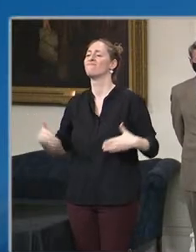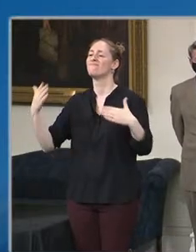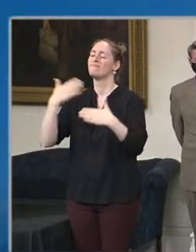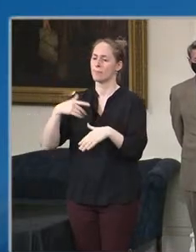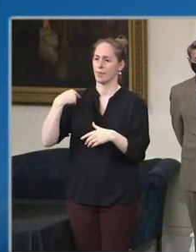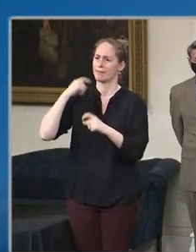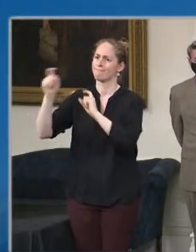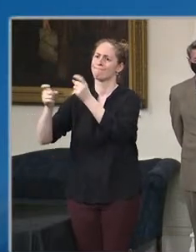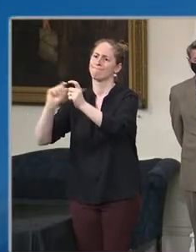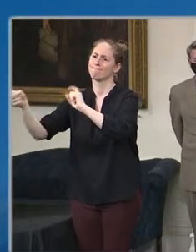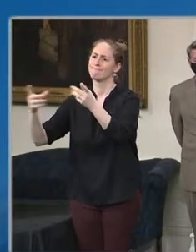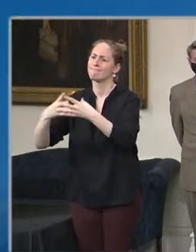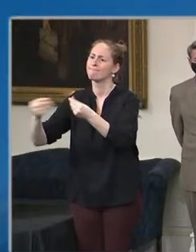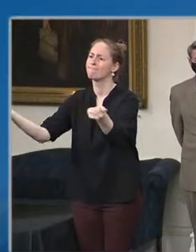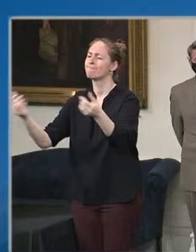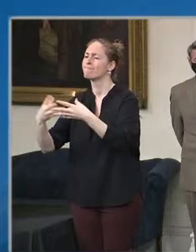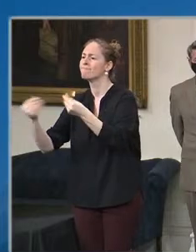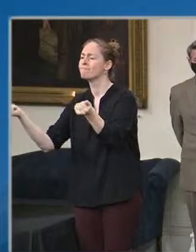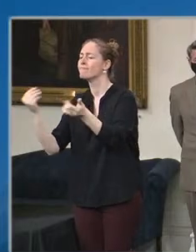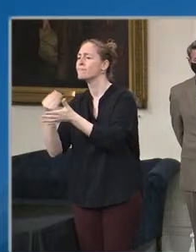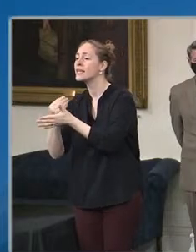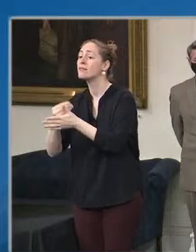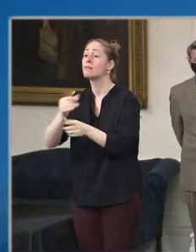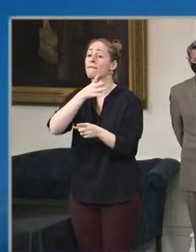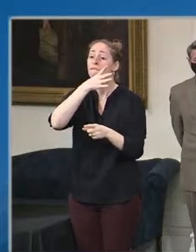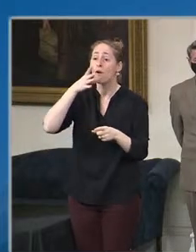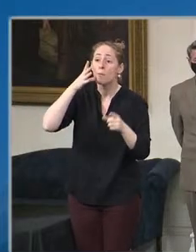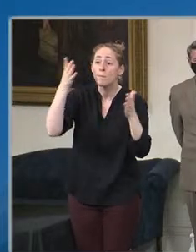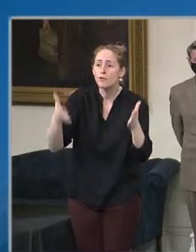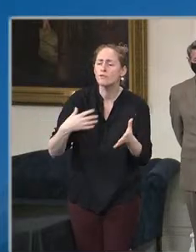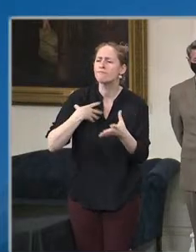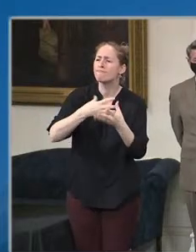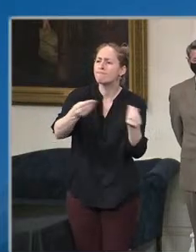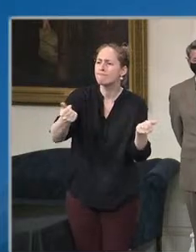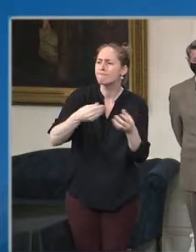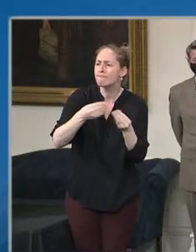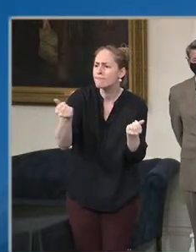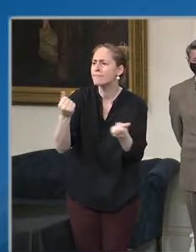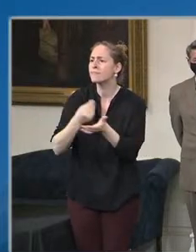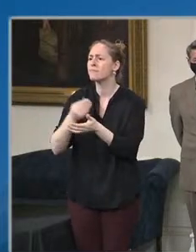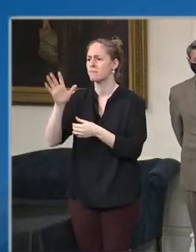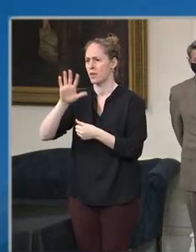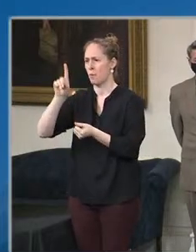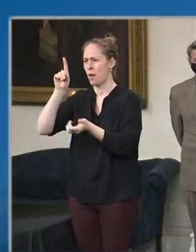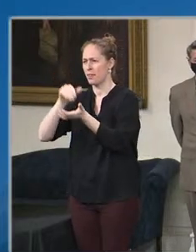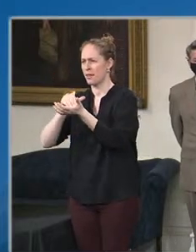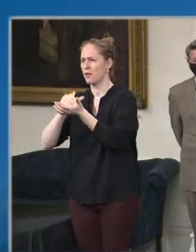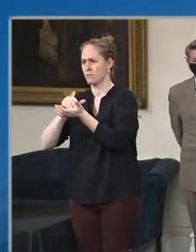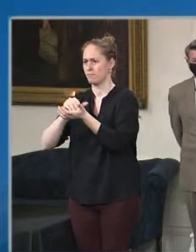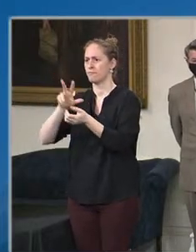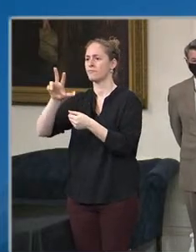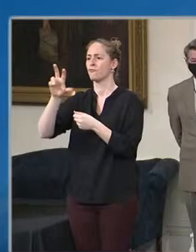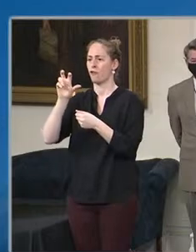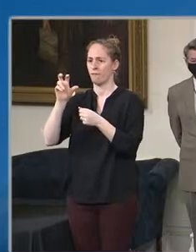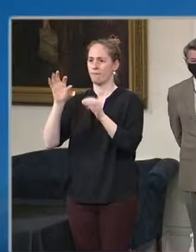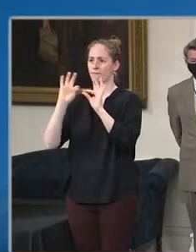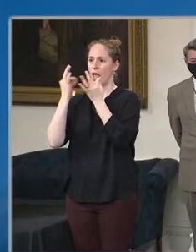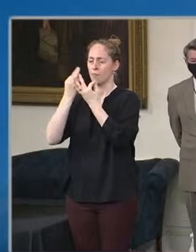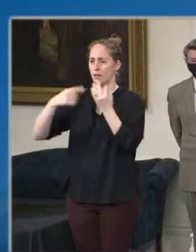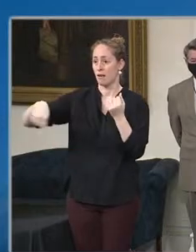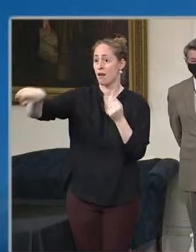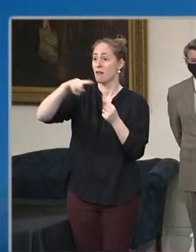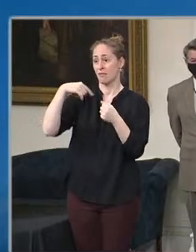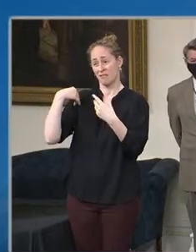Farmer COVID Relief Program to more than 1,300 Maryland farm families. While we continue to wait for